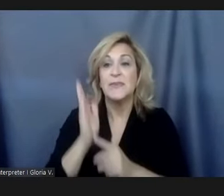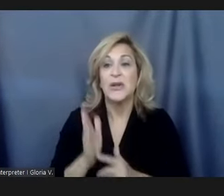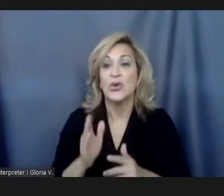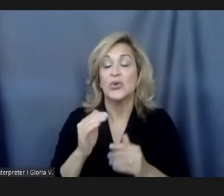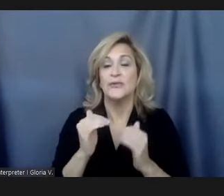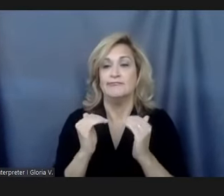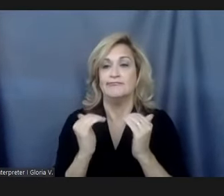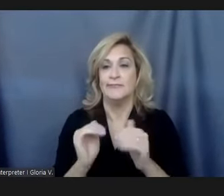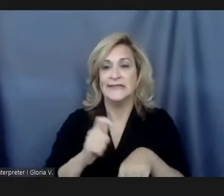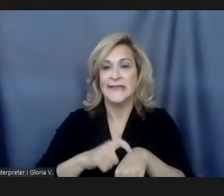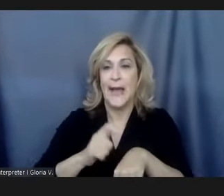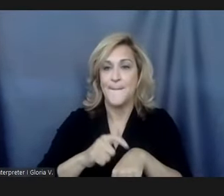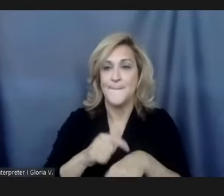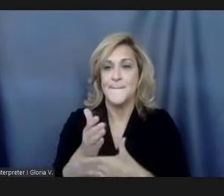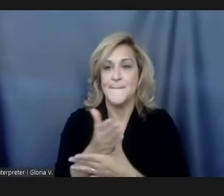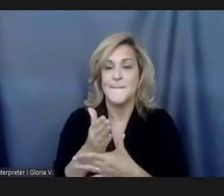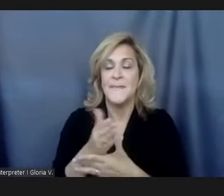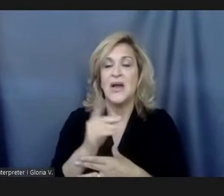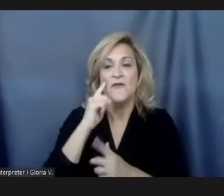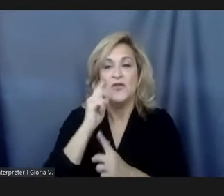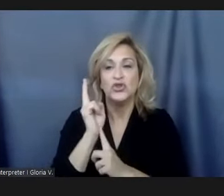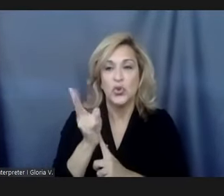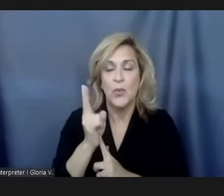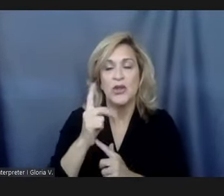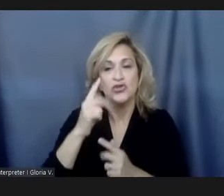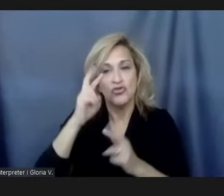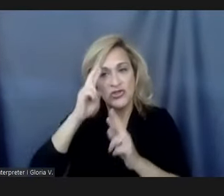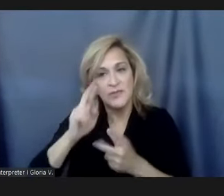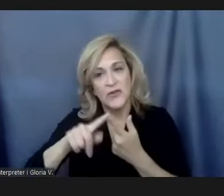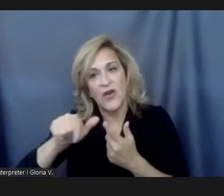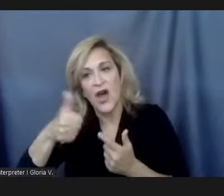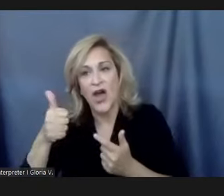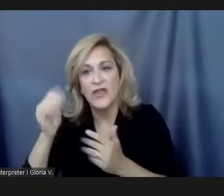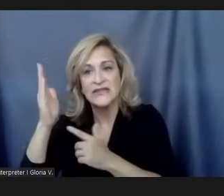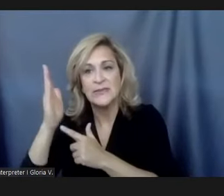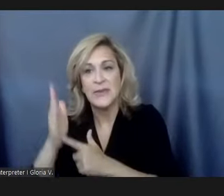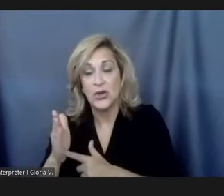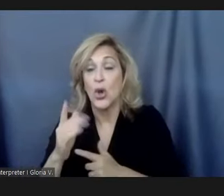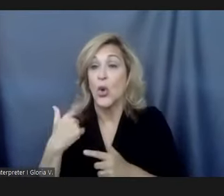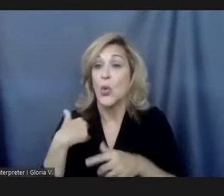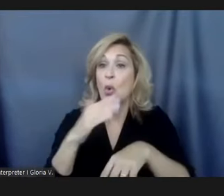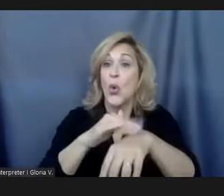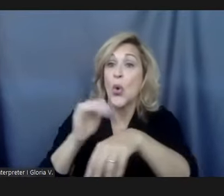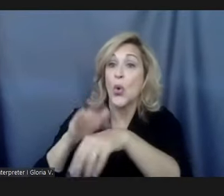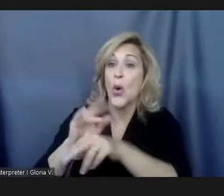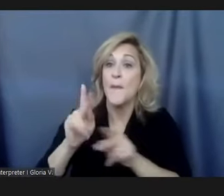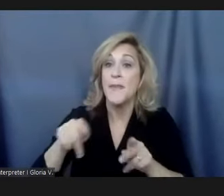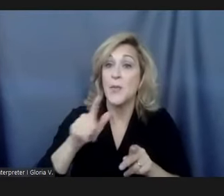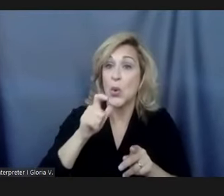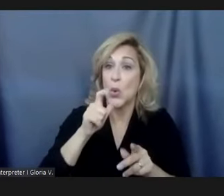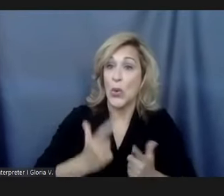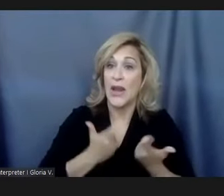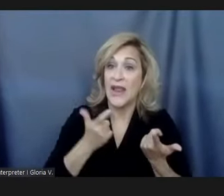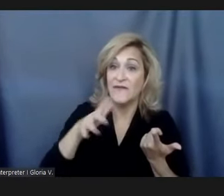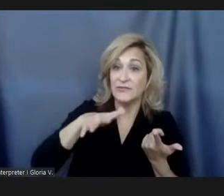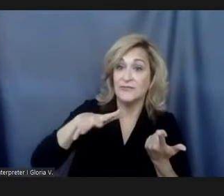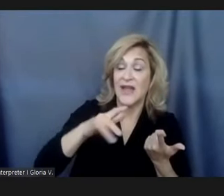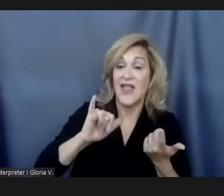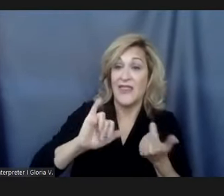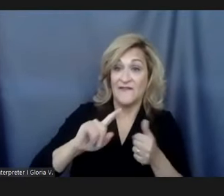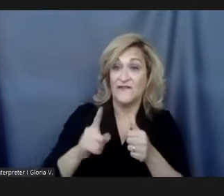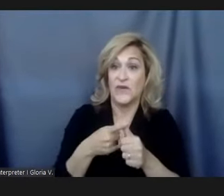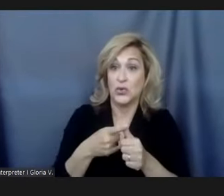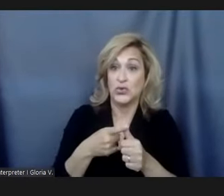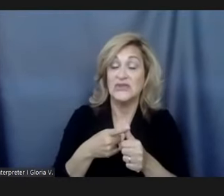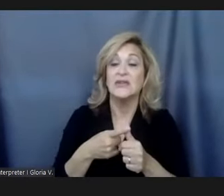all other speakers. We will be calling speakers who live in the geographic area that is the focus of today's webinar first in